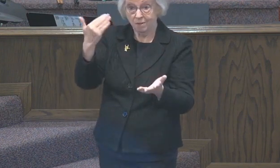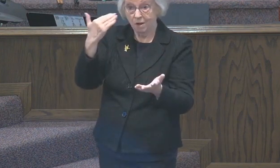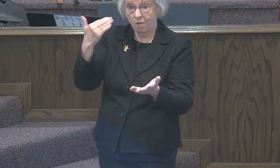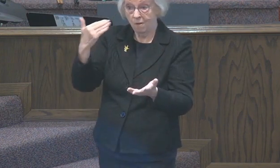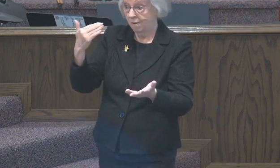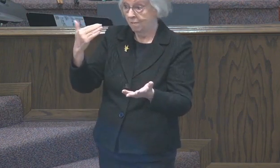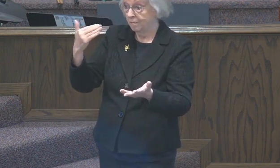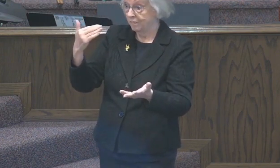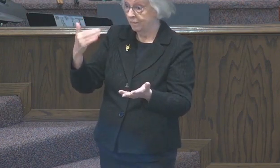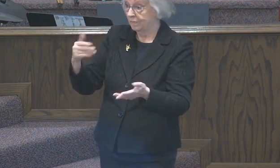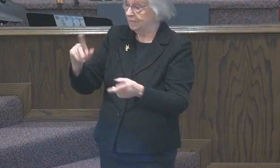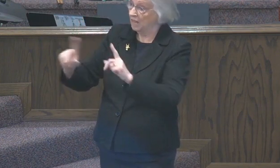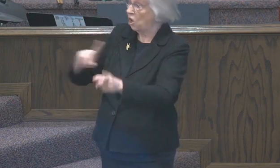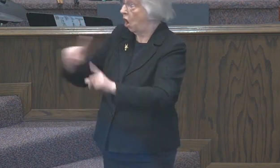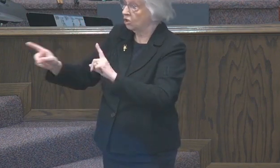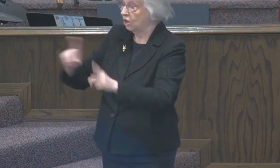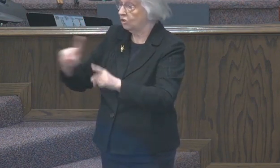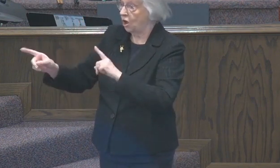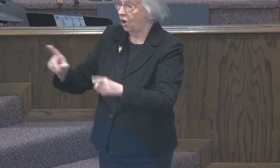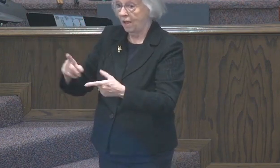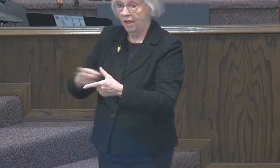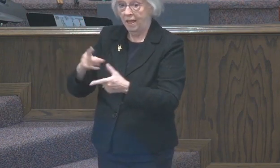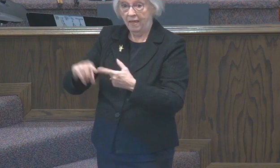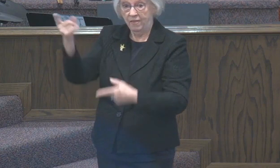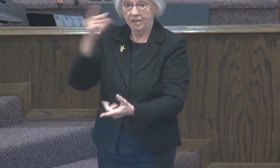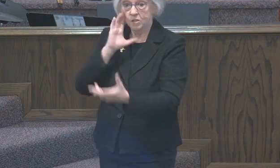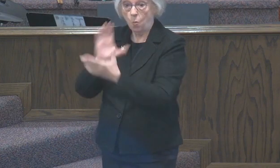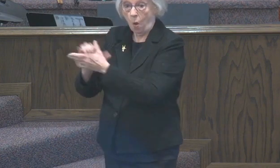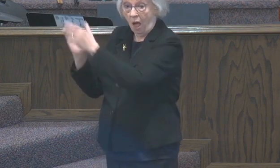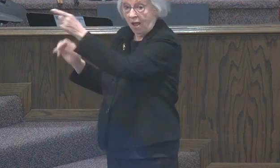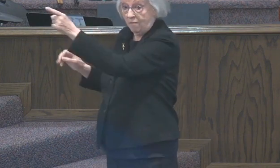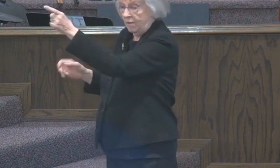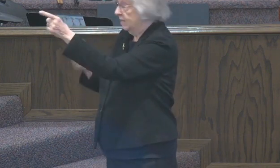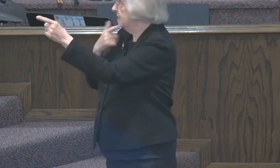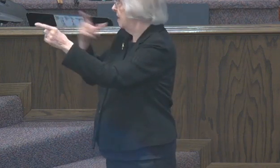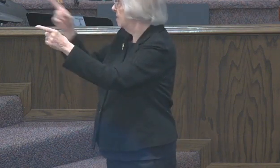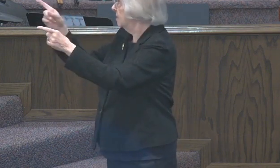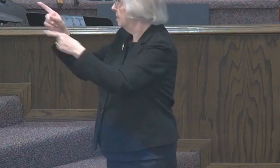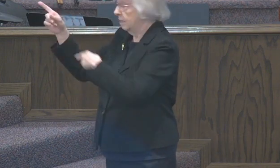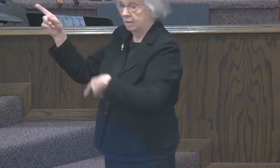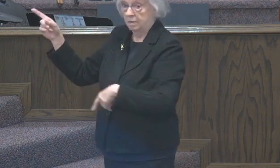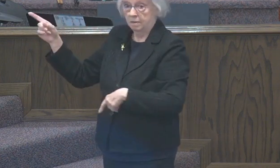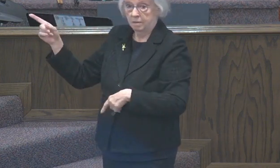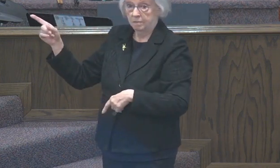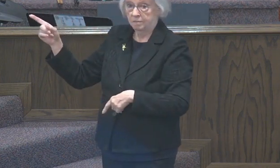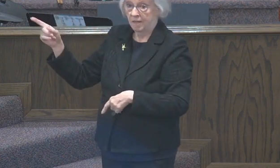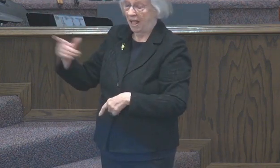She is not wrong. And if I don't listen, if I keep